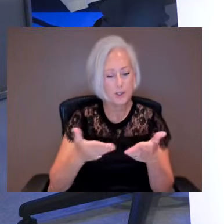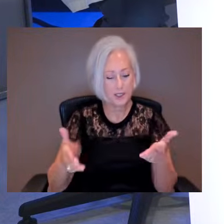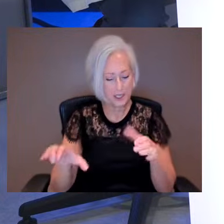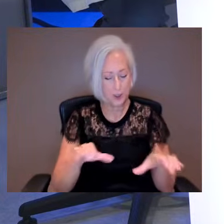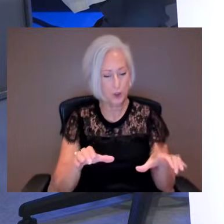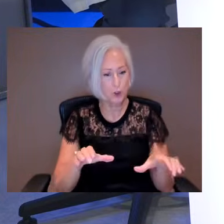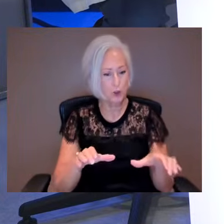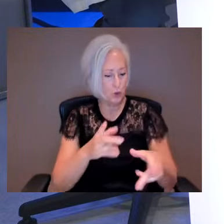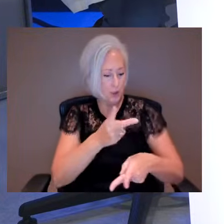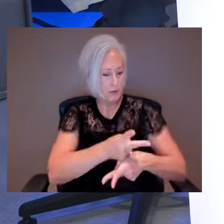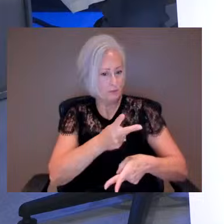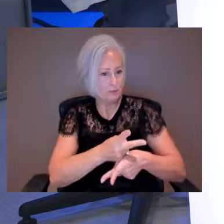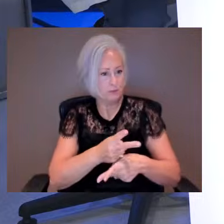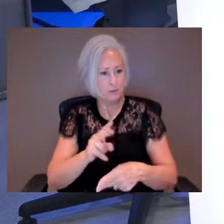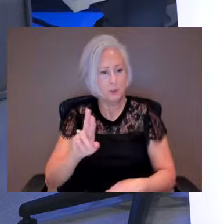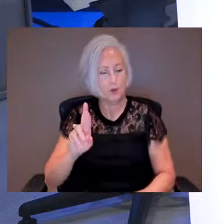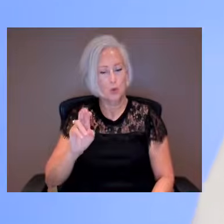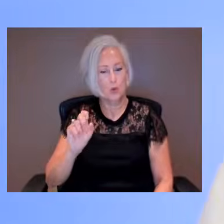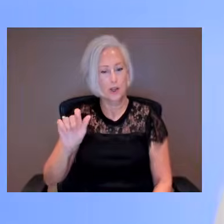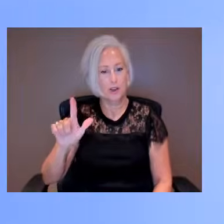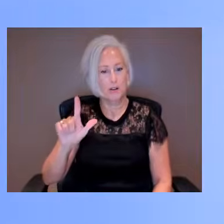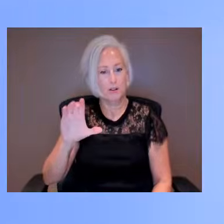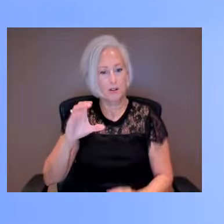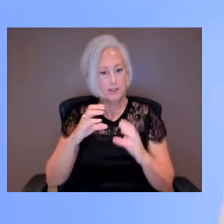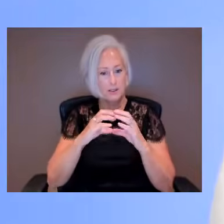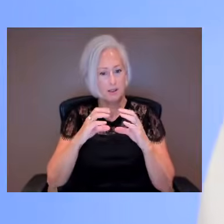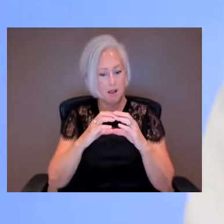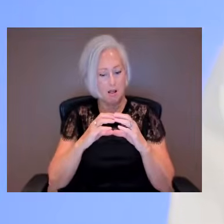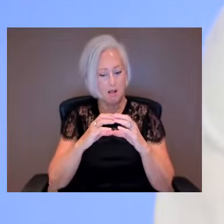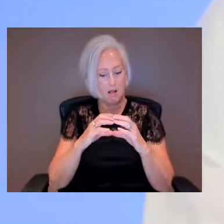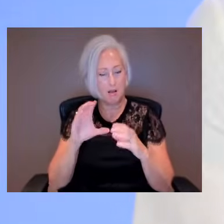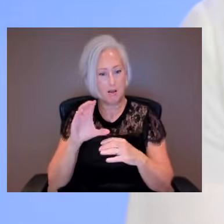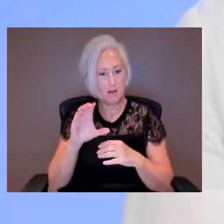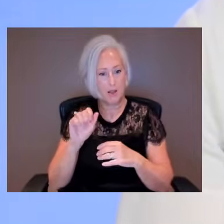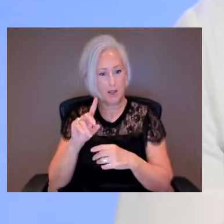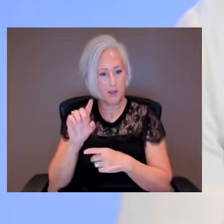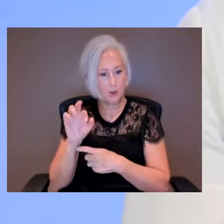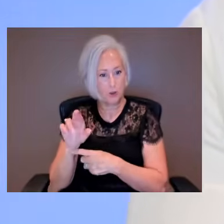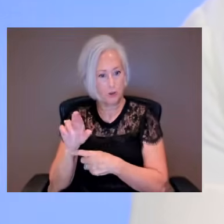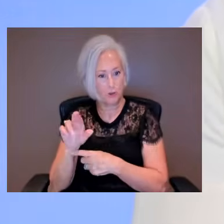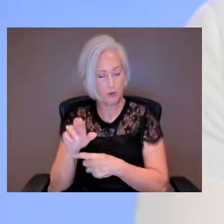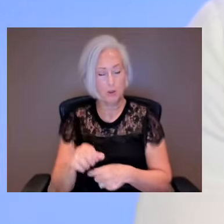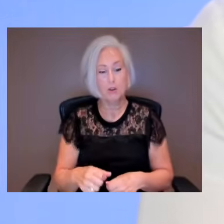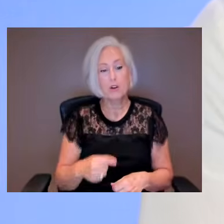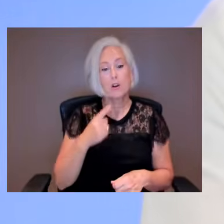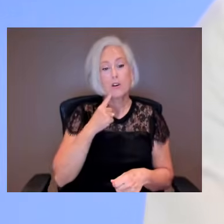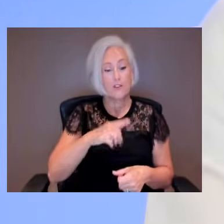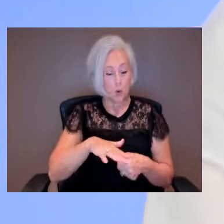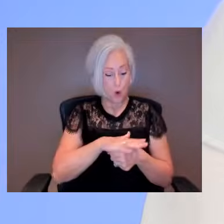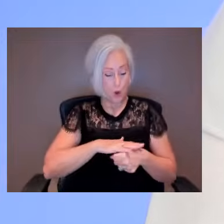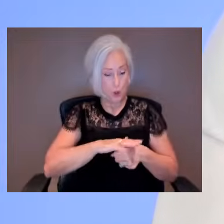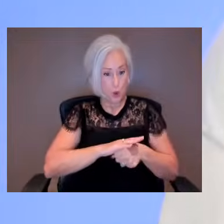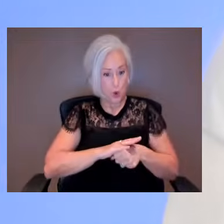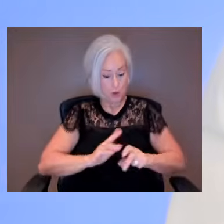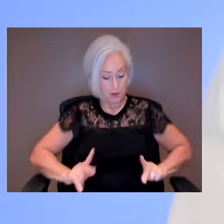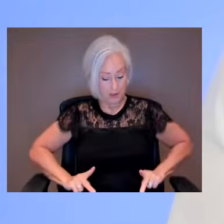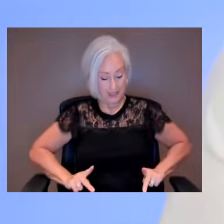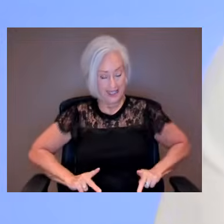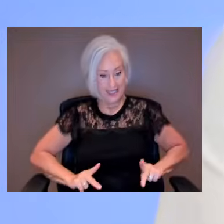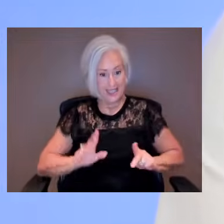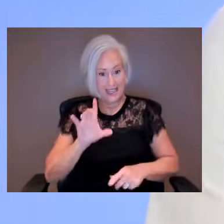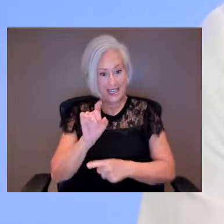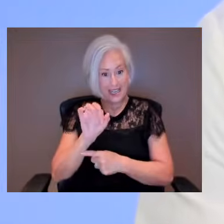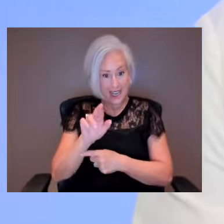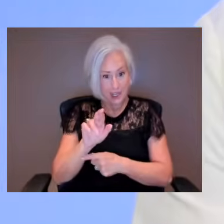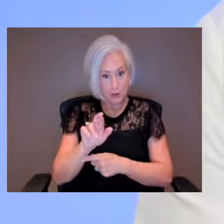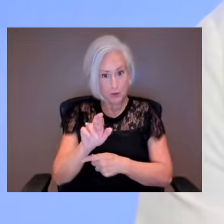step? So for localized kidney cancer, so disease that we think has not metastasized to